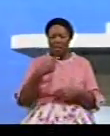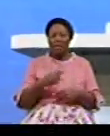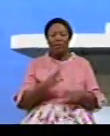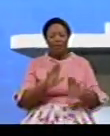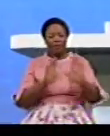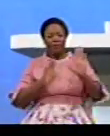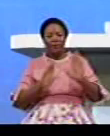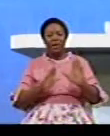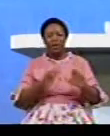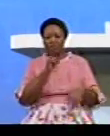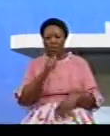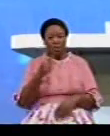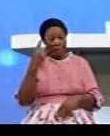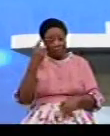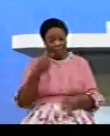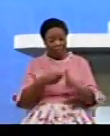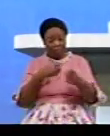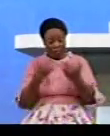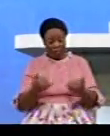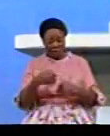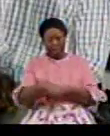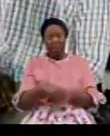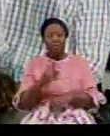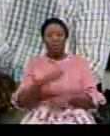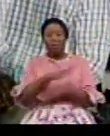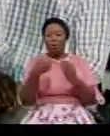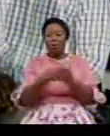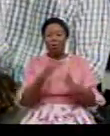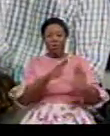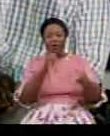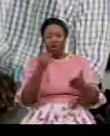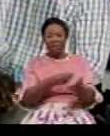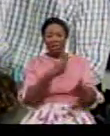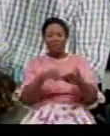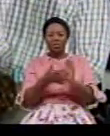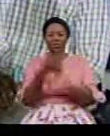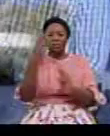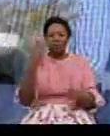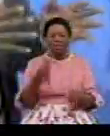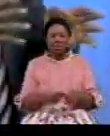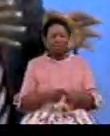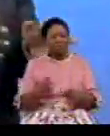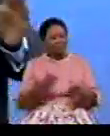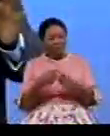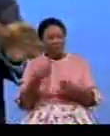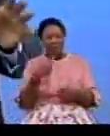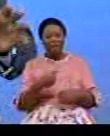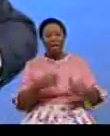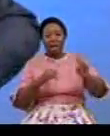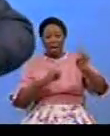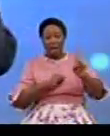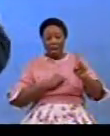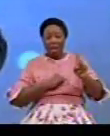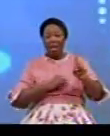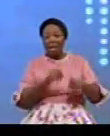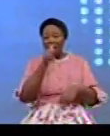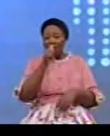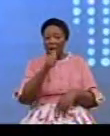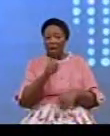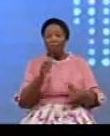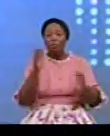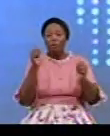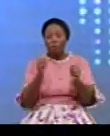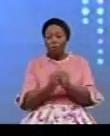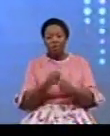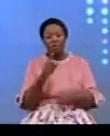shall call on the name of the Lord shall be saved. Tonight, salvation has come. Come